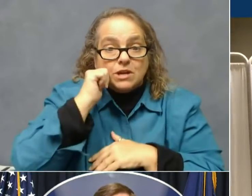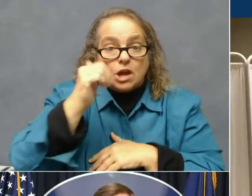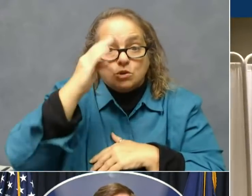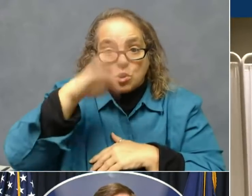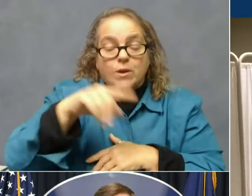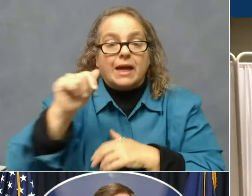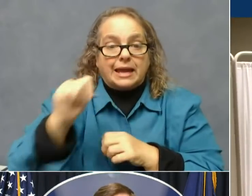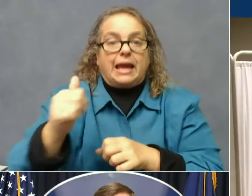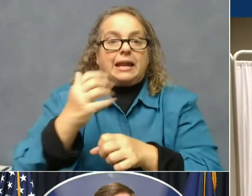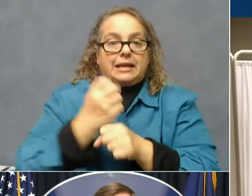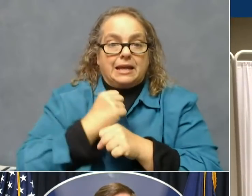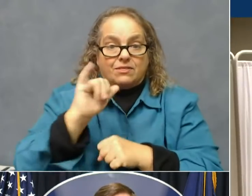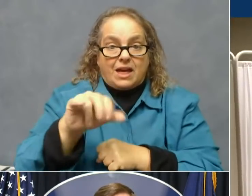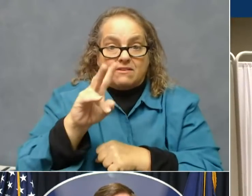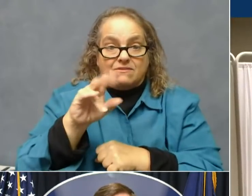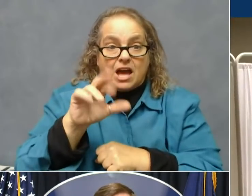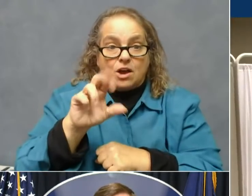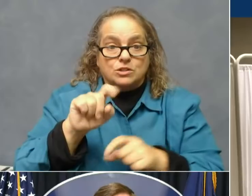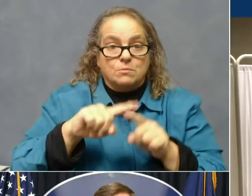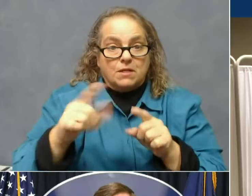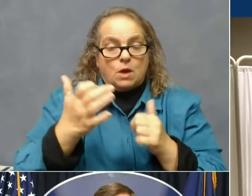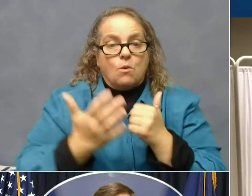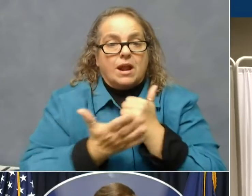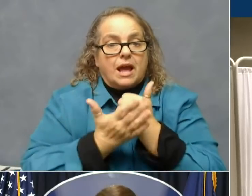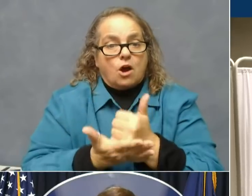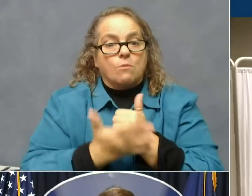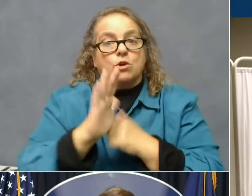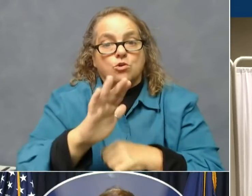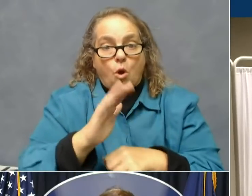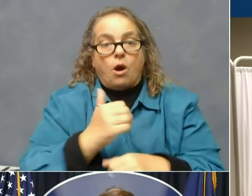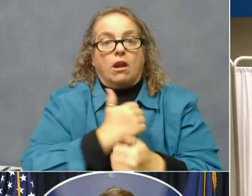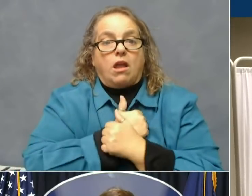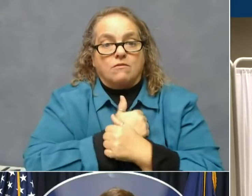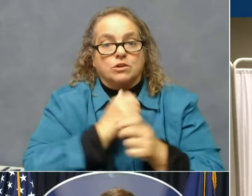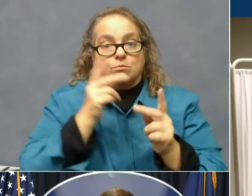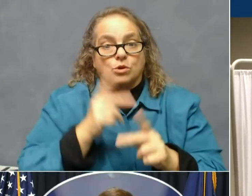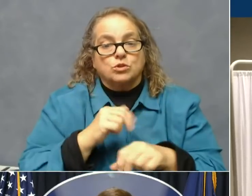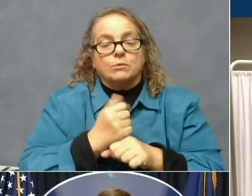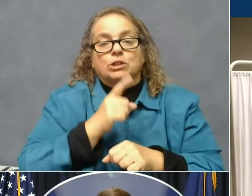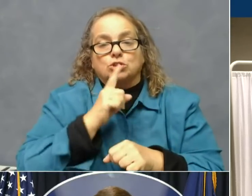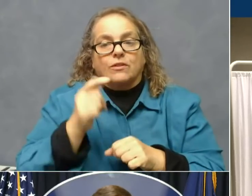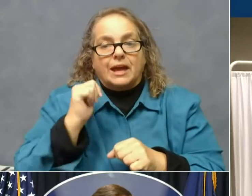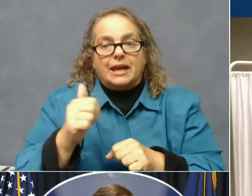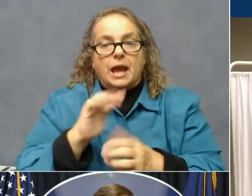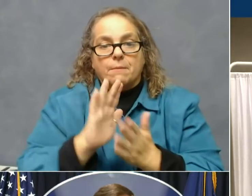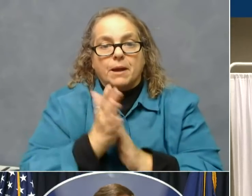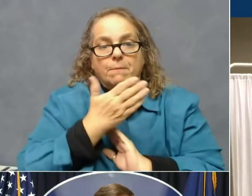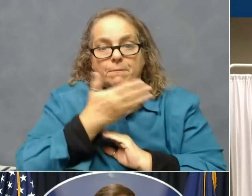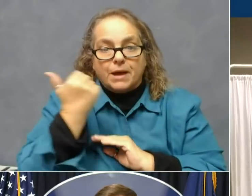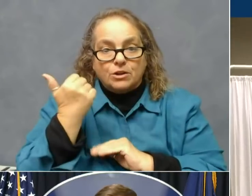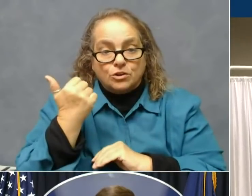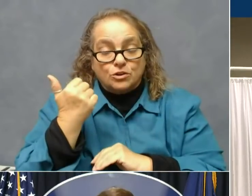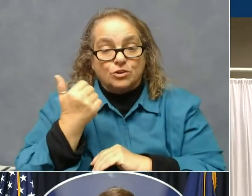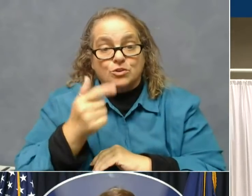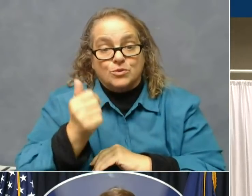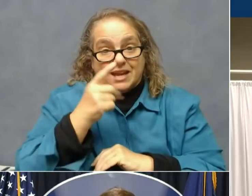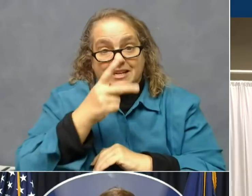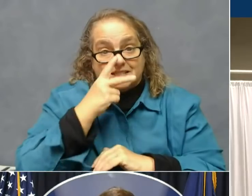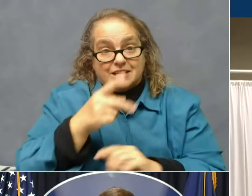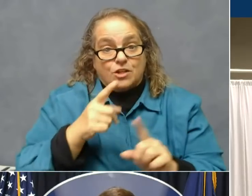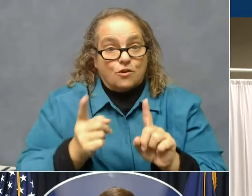one to make sure that they can get better. So here you can see the first vaccine in